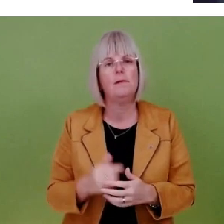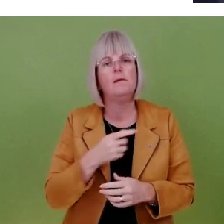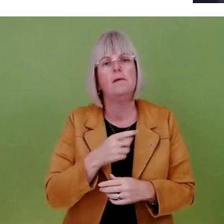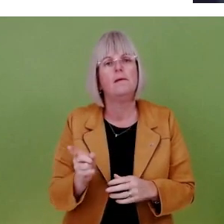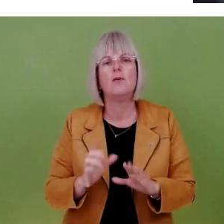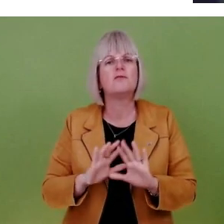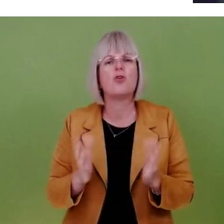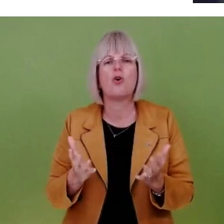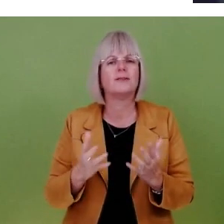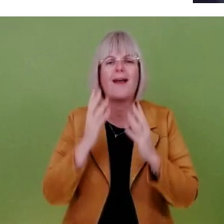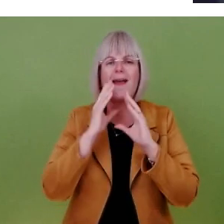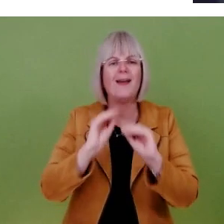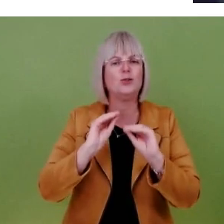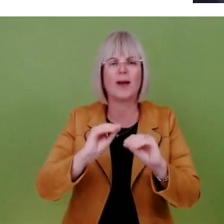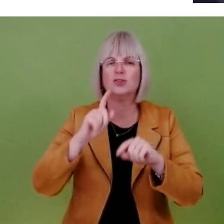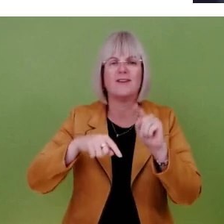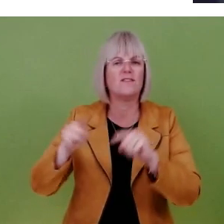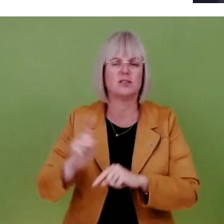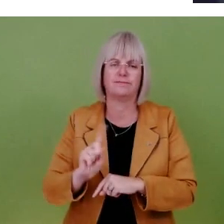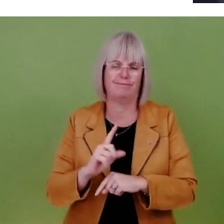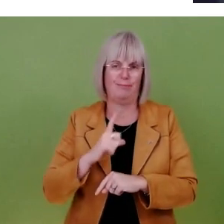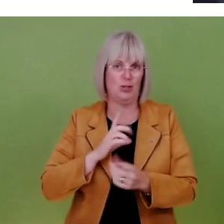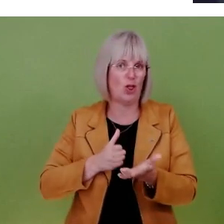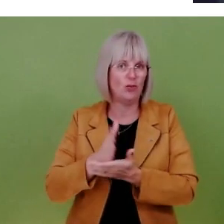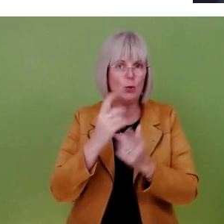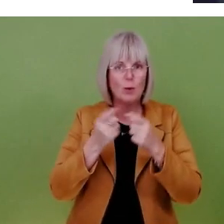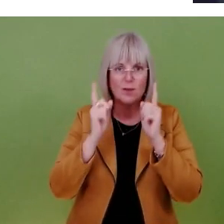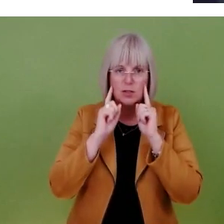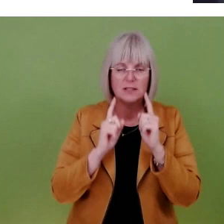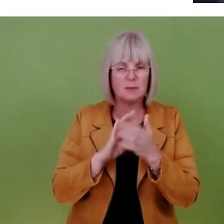universities. Most already have an undergraduate or postgraduate degree.